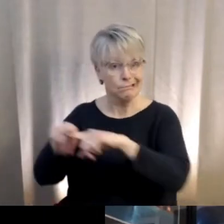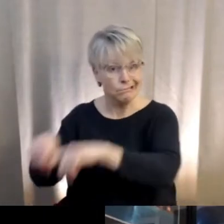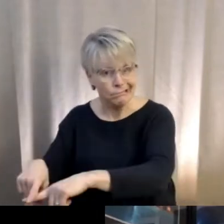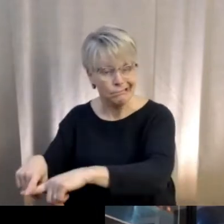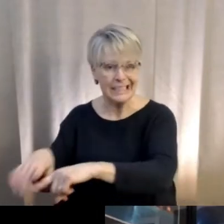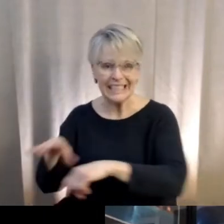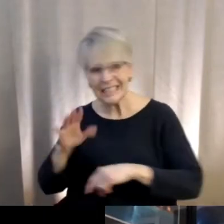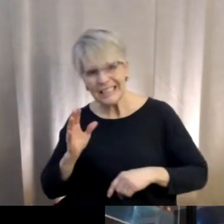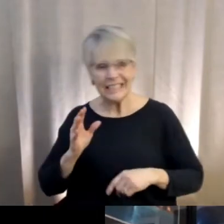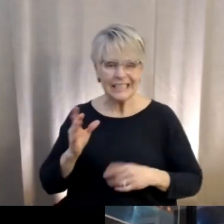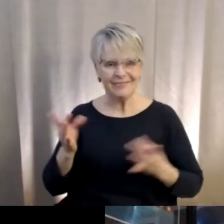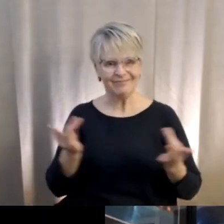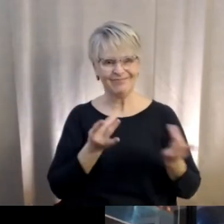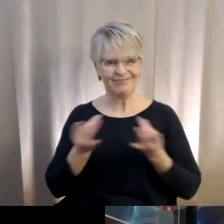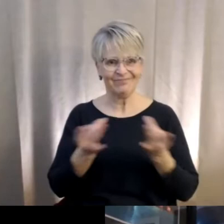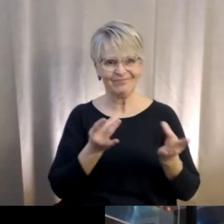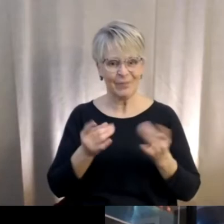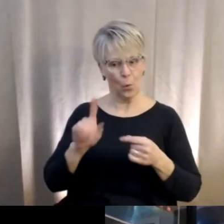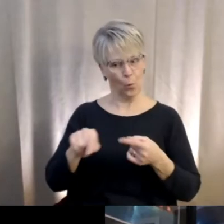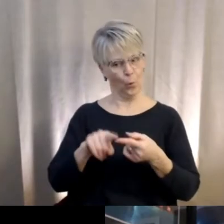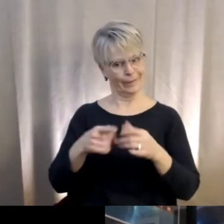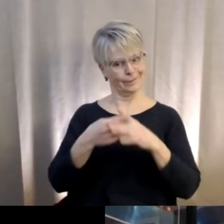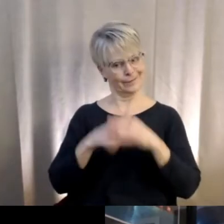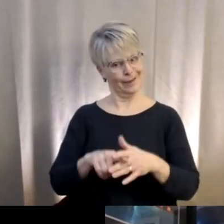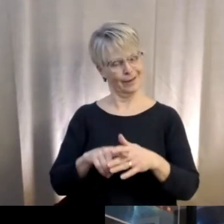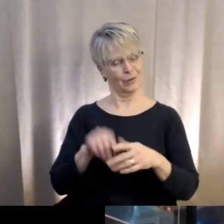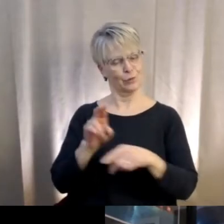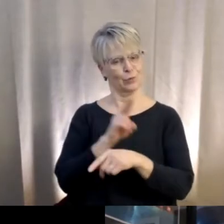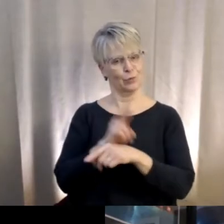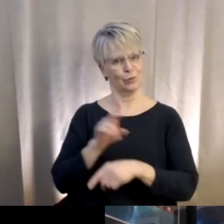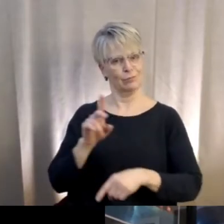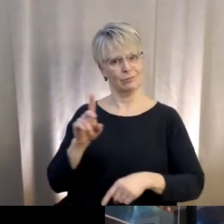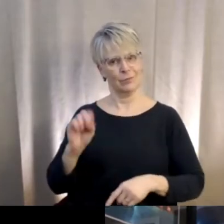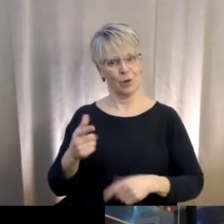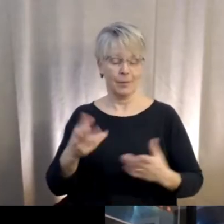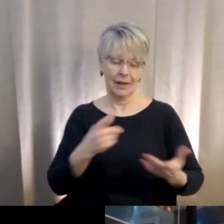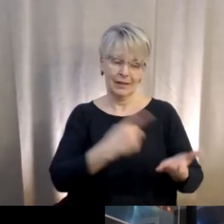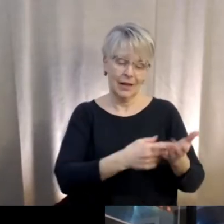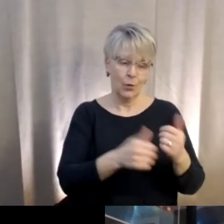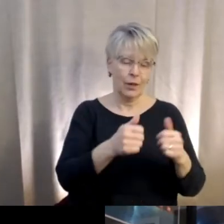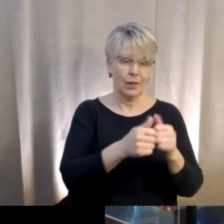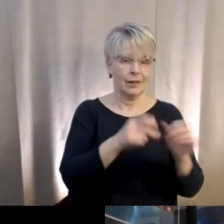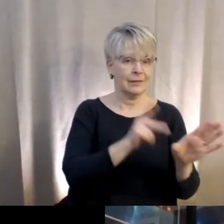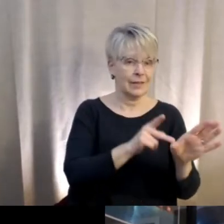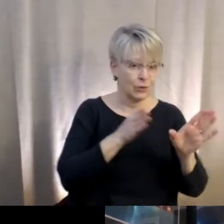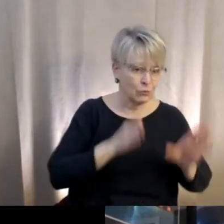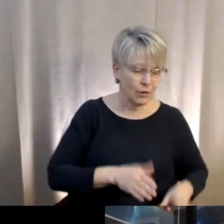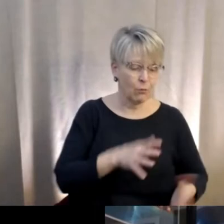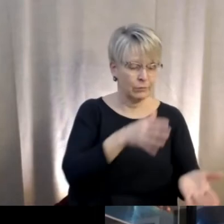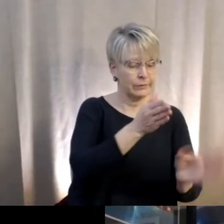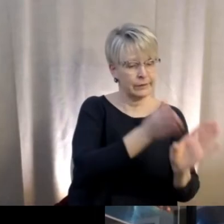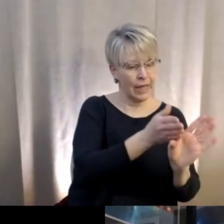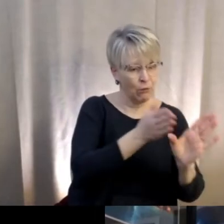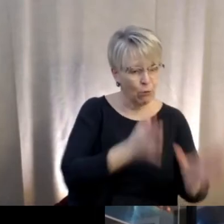It's really a discussion to have with, you know, a psychiatrist or a psychologist or someone, a doctor who would